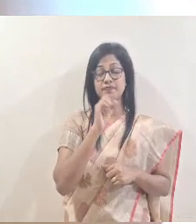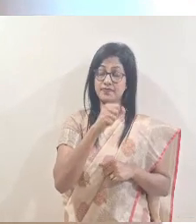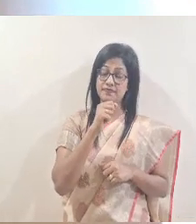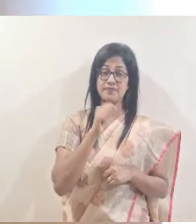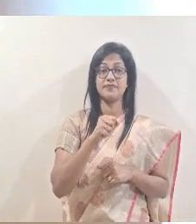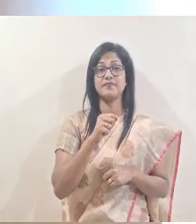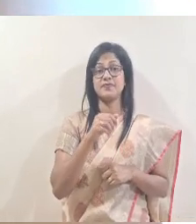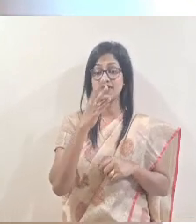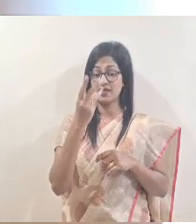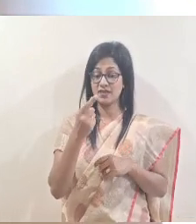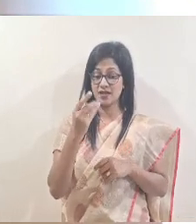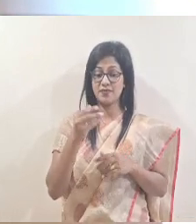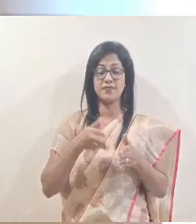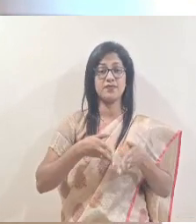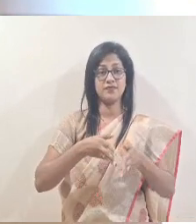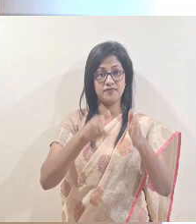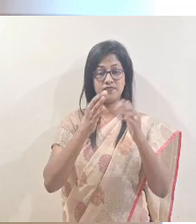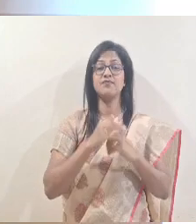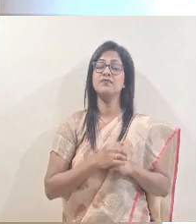Exactly, that's the thing.